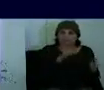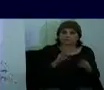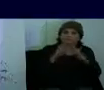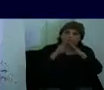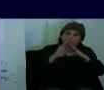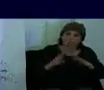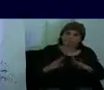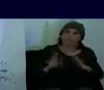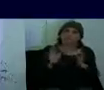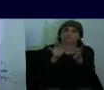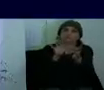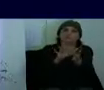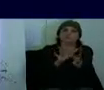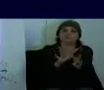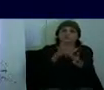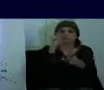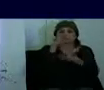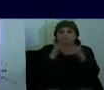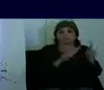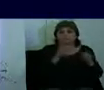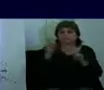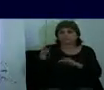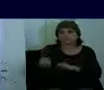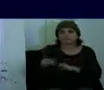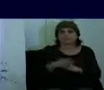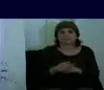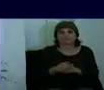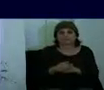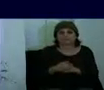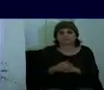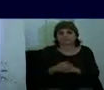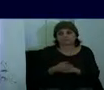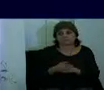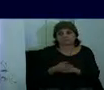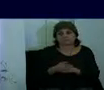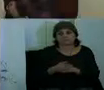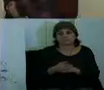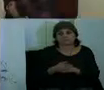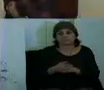of those who have quietly reached out to those in need.